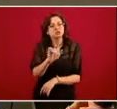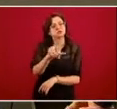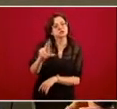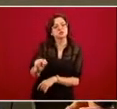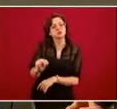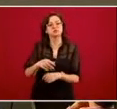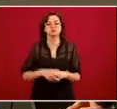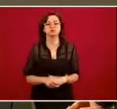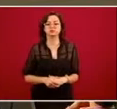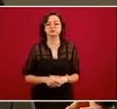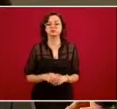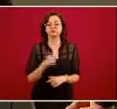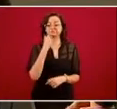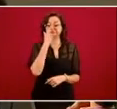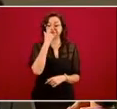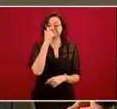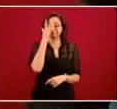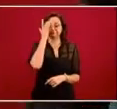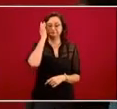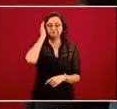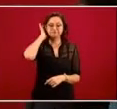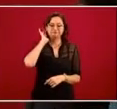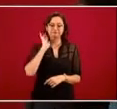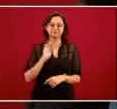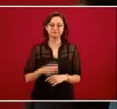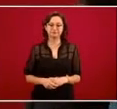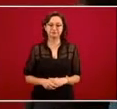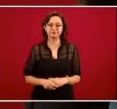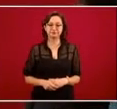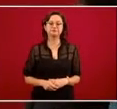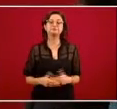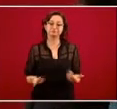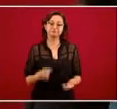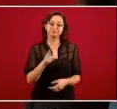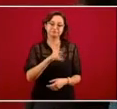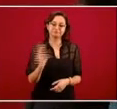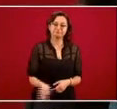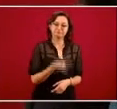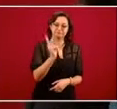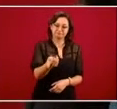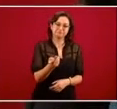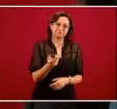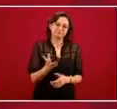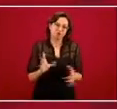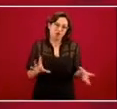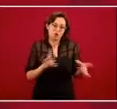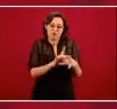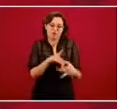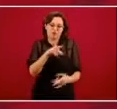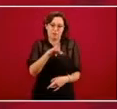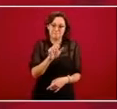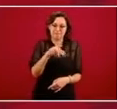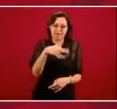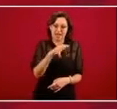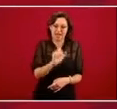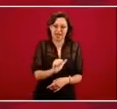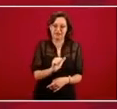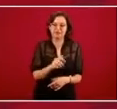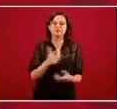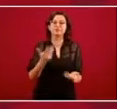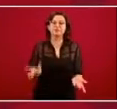things? Yes. The question you asked, it is related to the first question that Bianca